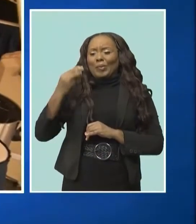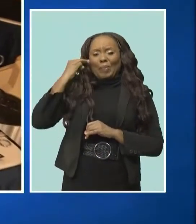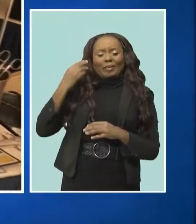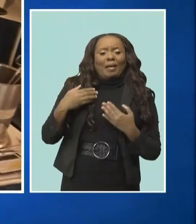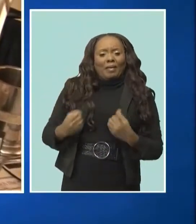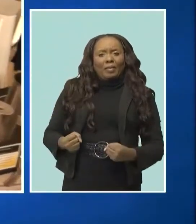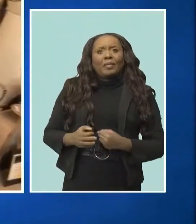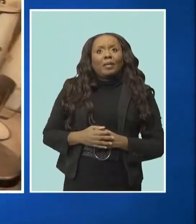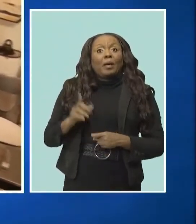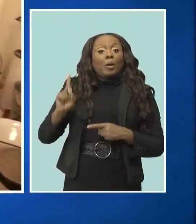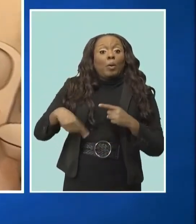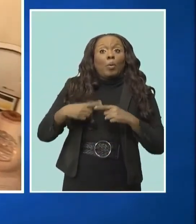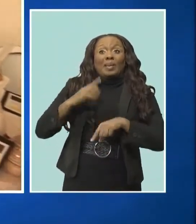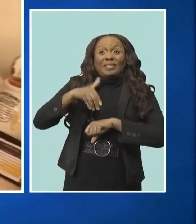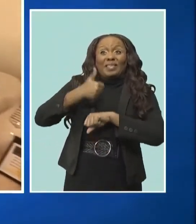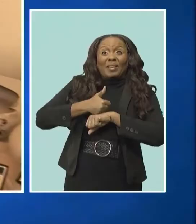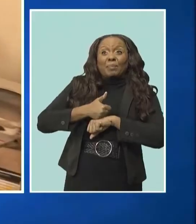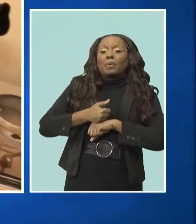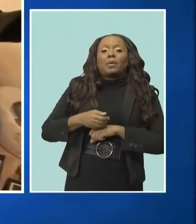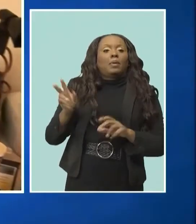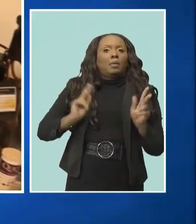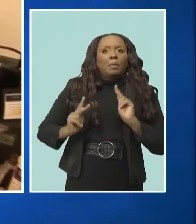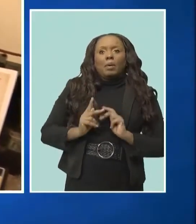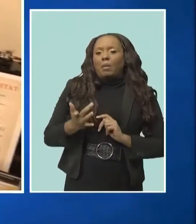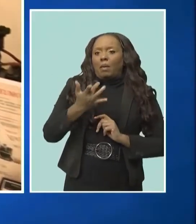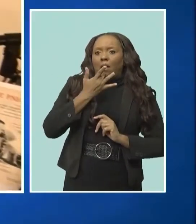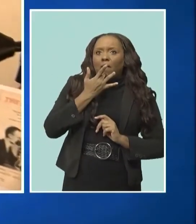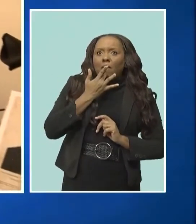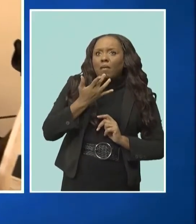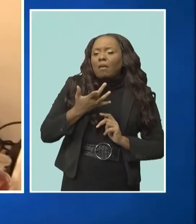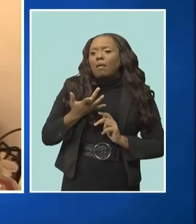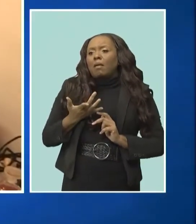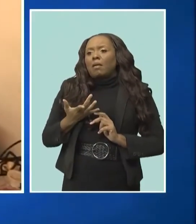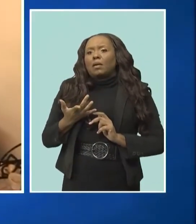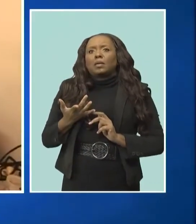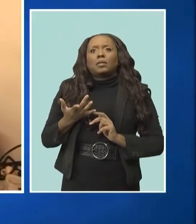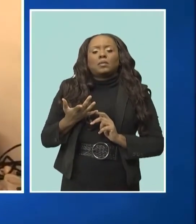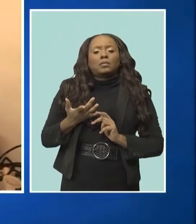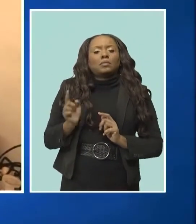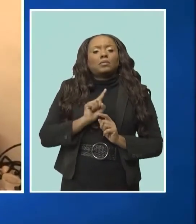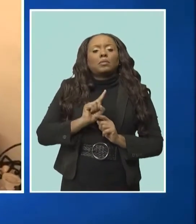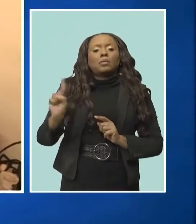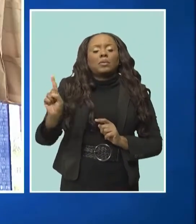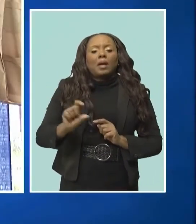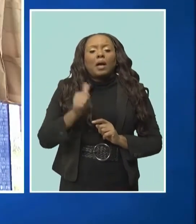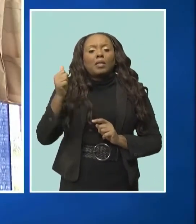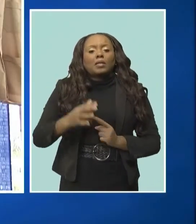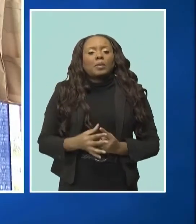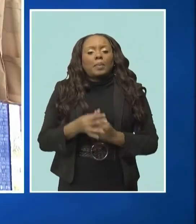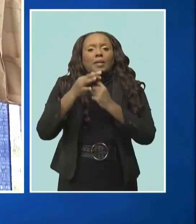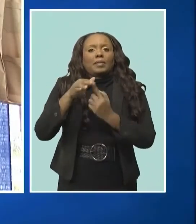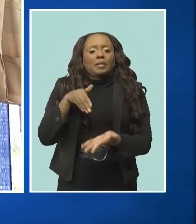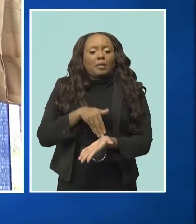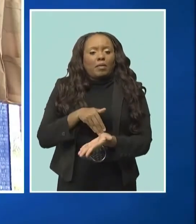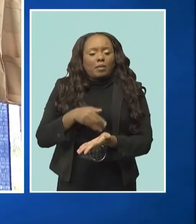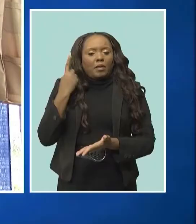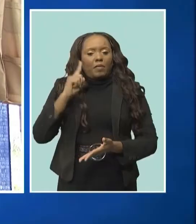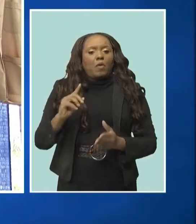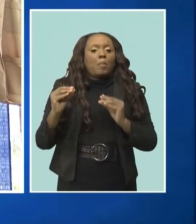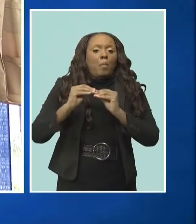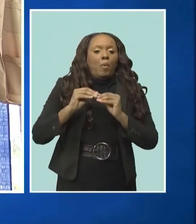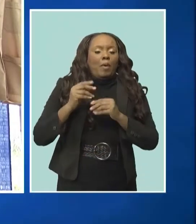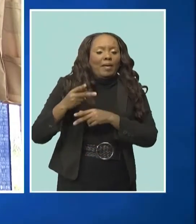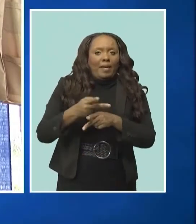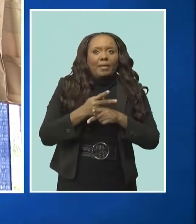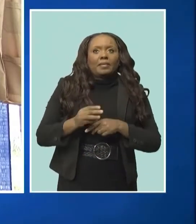is through the clinics that people would be referred to specialists in other areas for follow-up care. It is the part of the